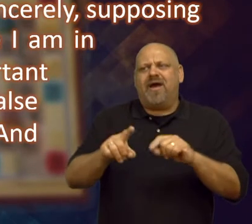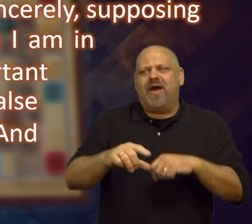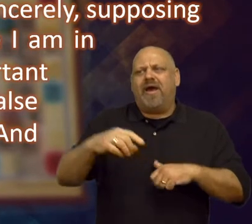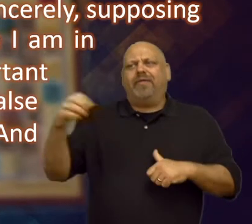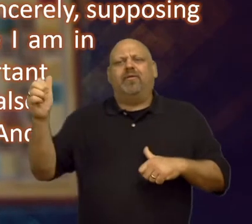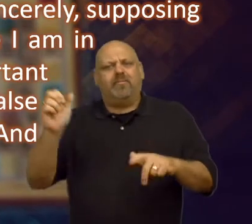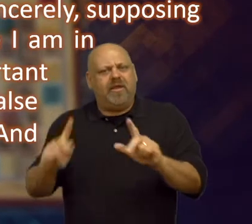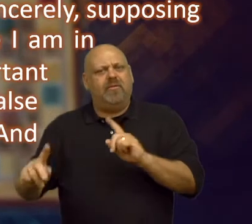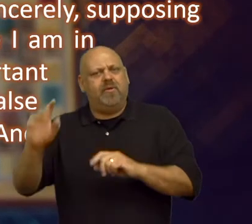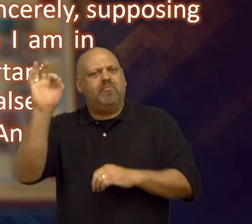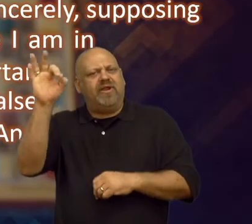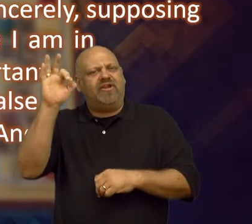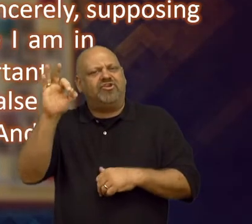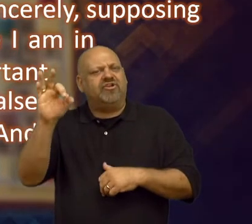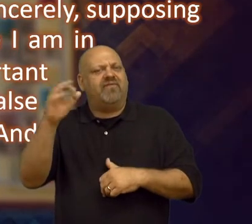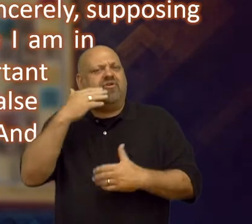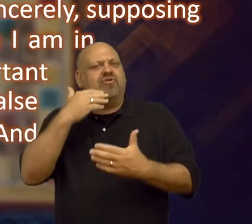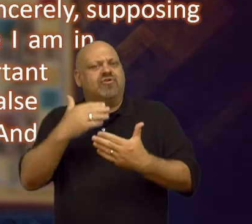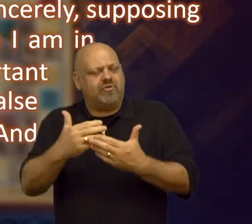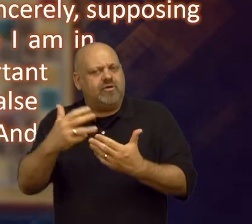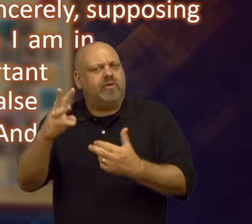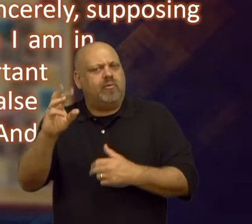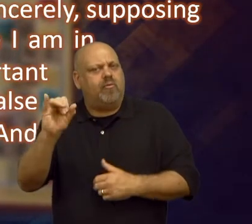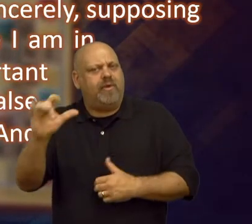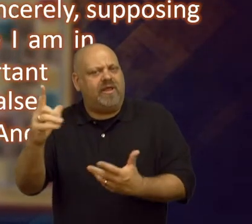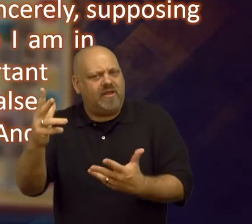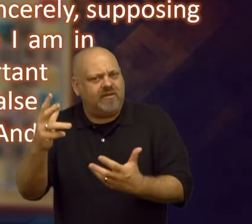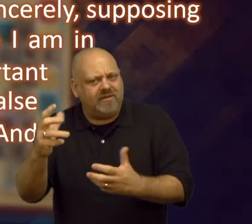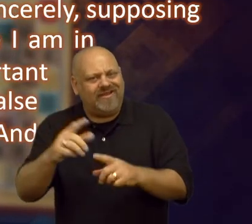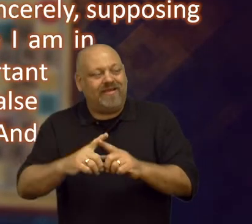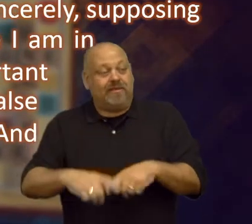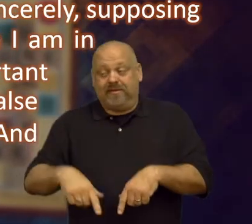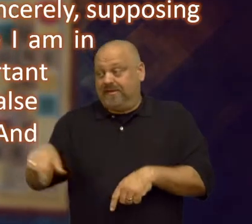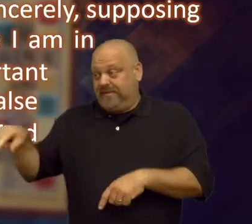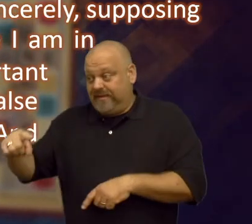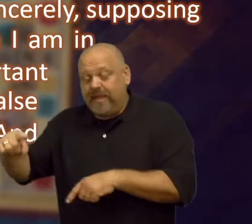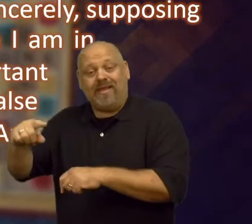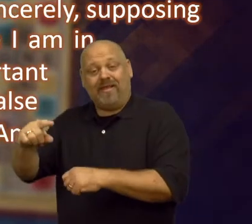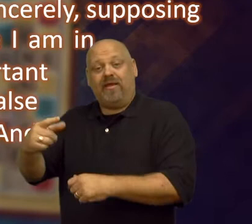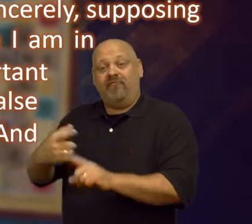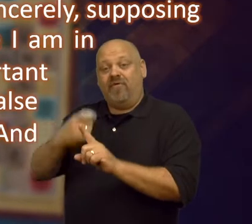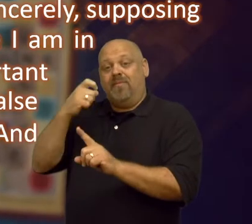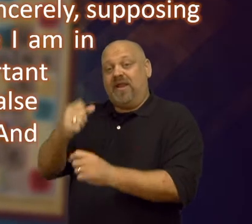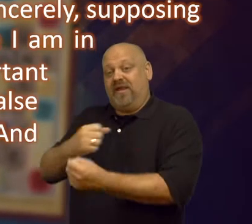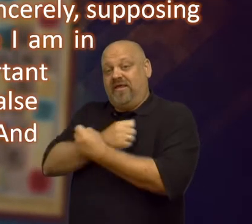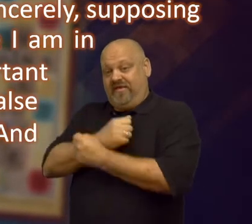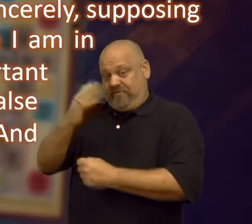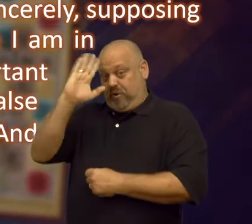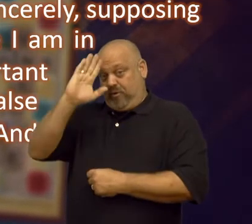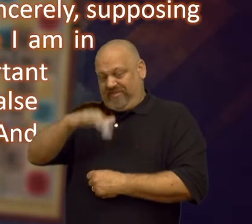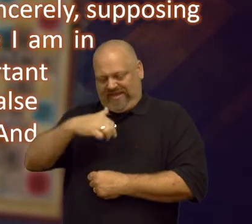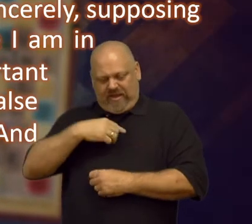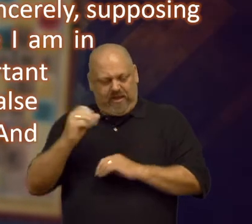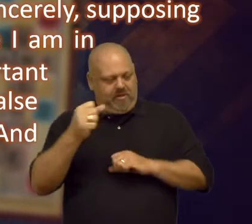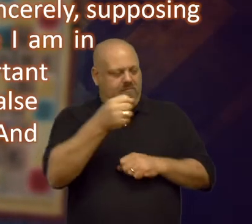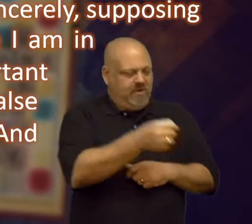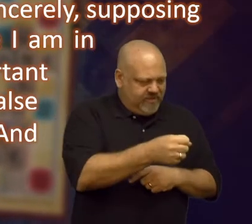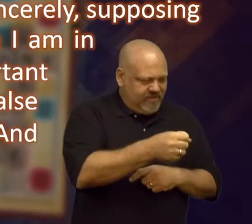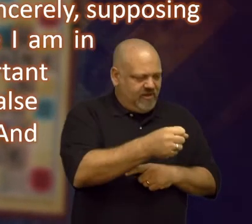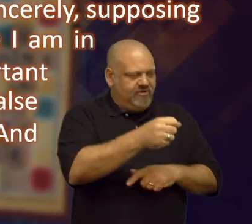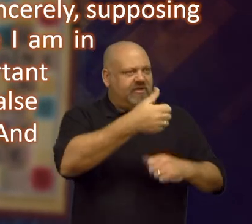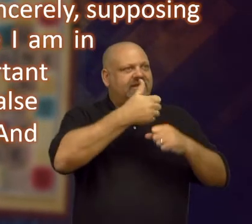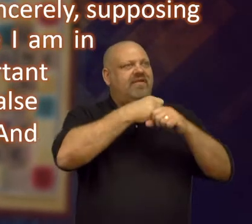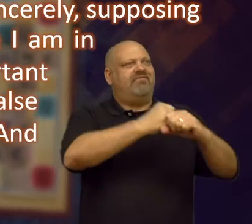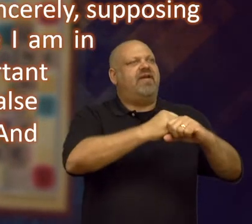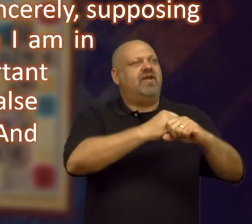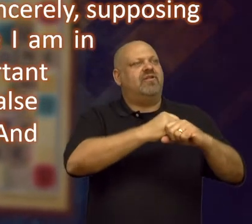but of others of goodwill." This is verse 16. "The latter do so out of love, knowing that I am put there for the defense